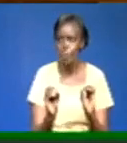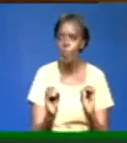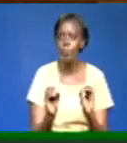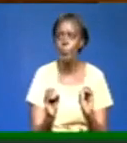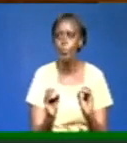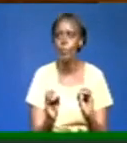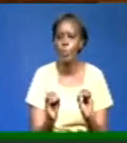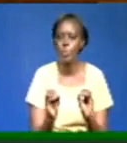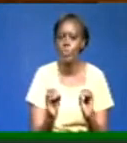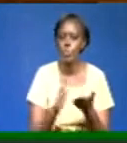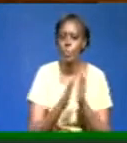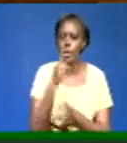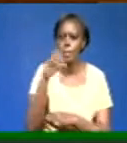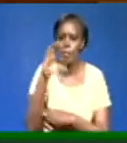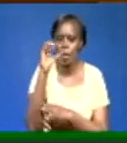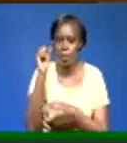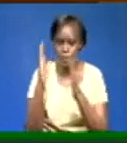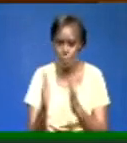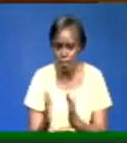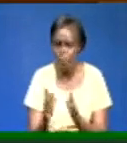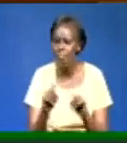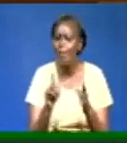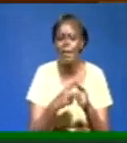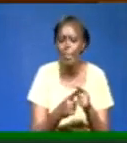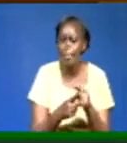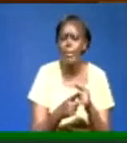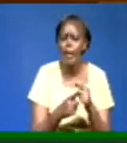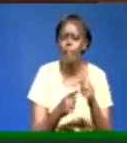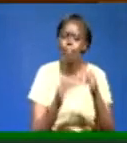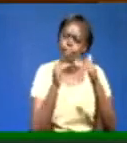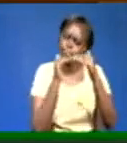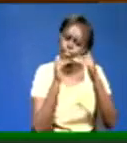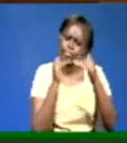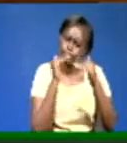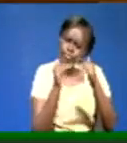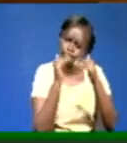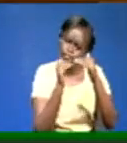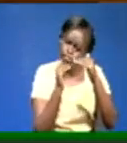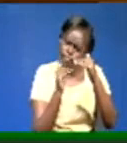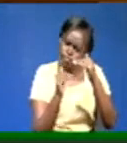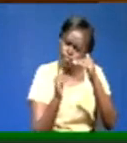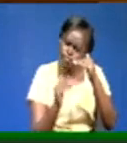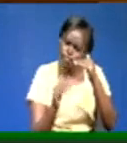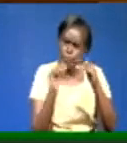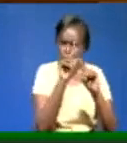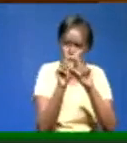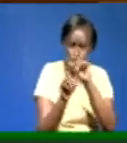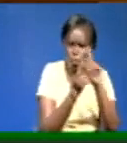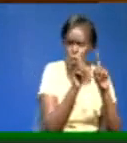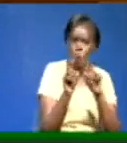to be approved to be a cabinet secretary. But then we went ahead to ask the questions and to